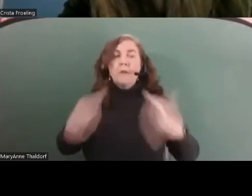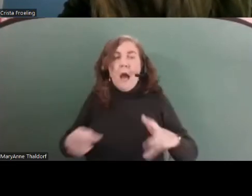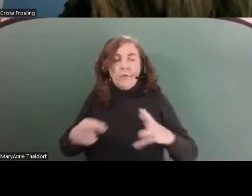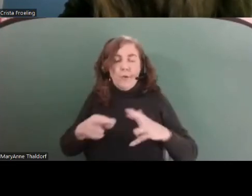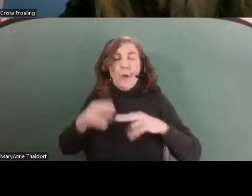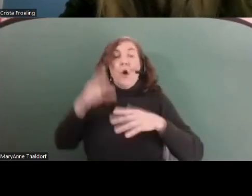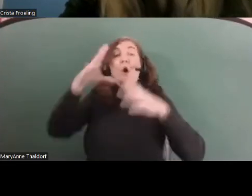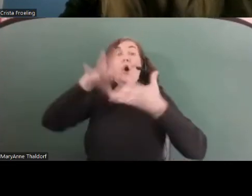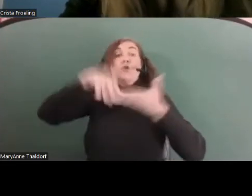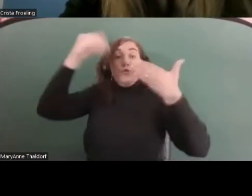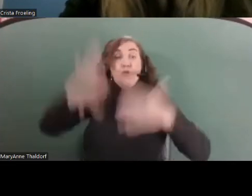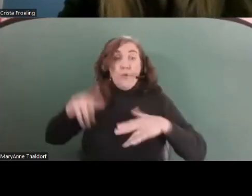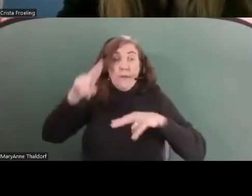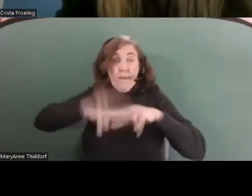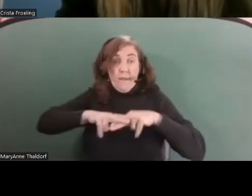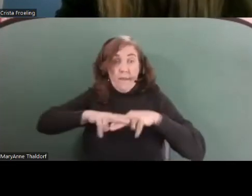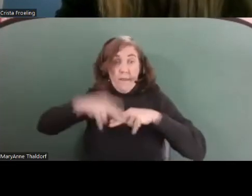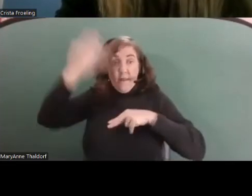row.